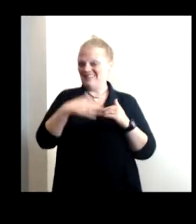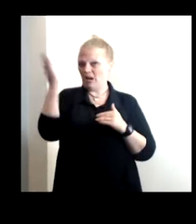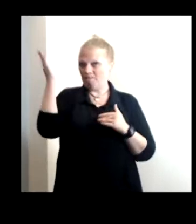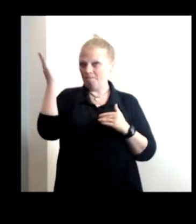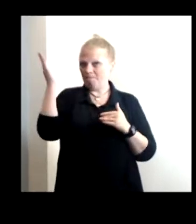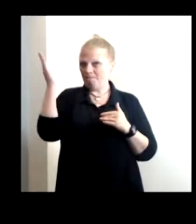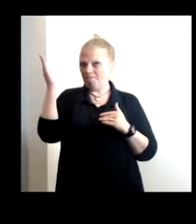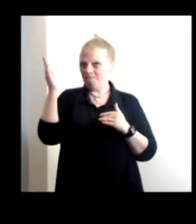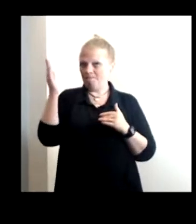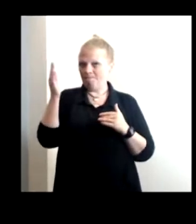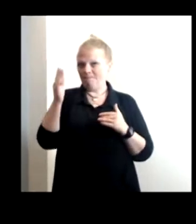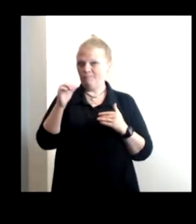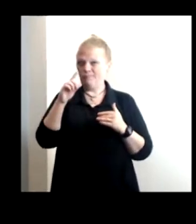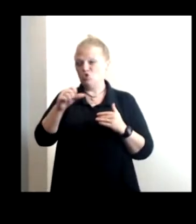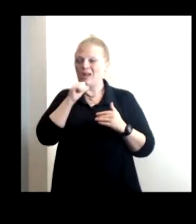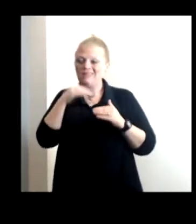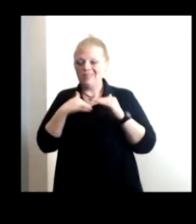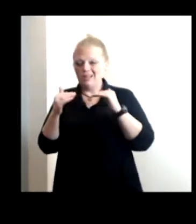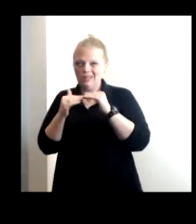plus, or I shouldn't say equal to.